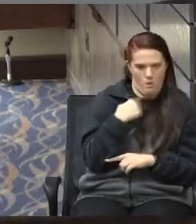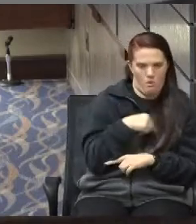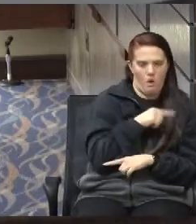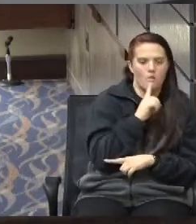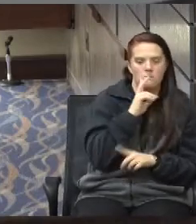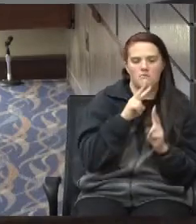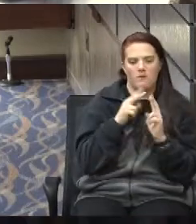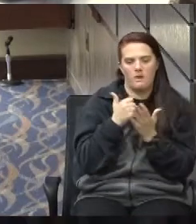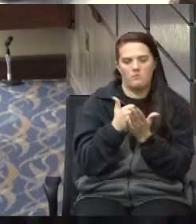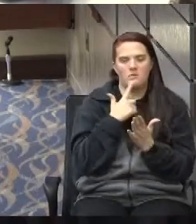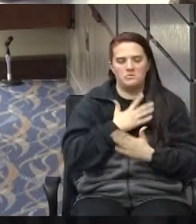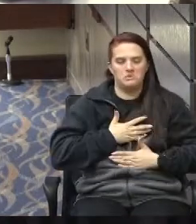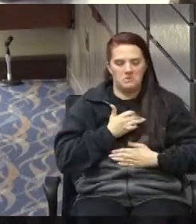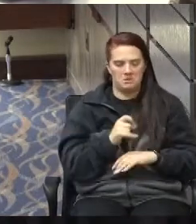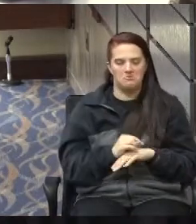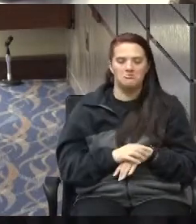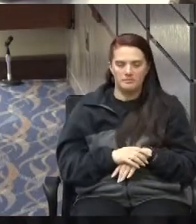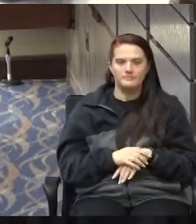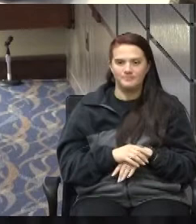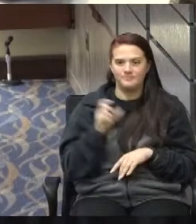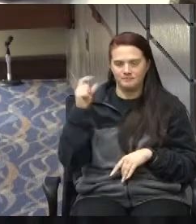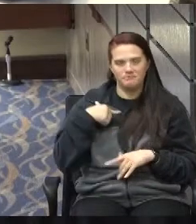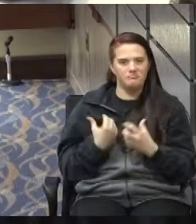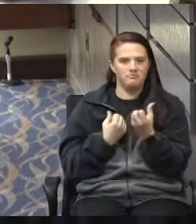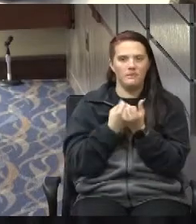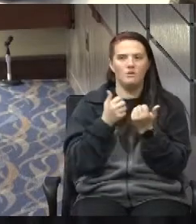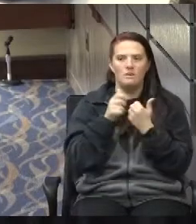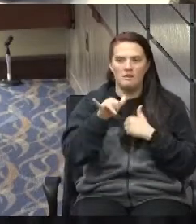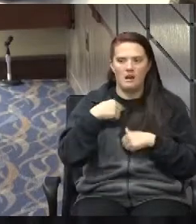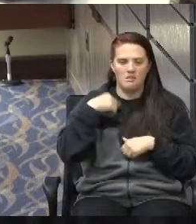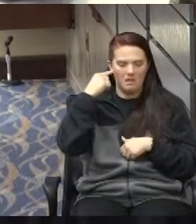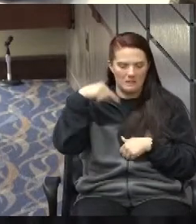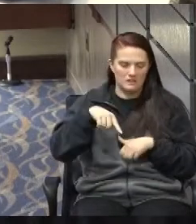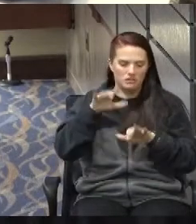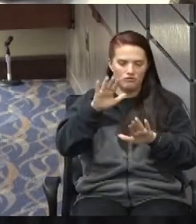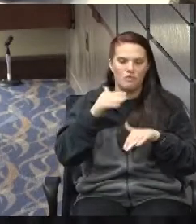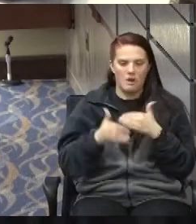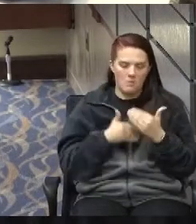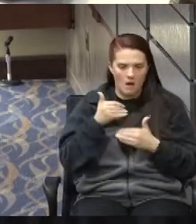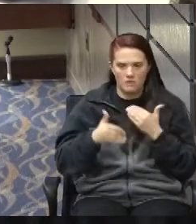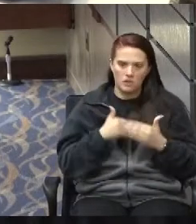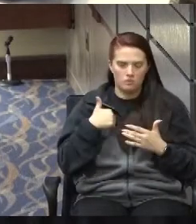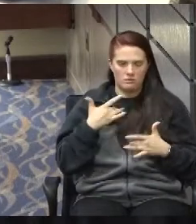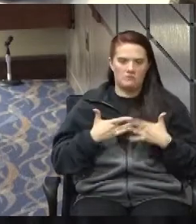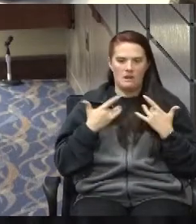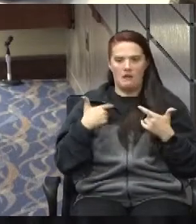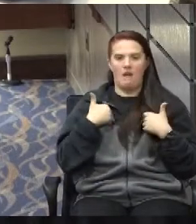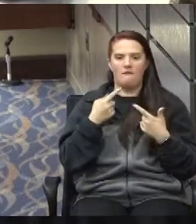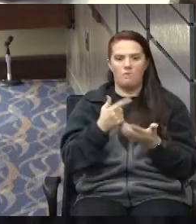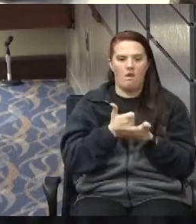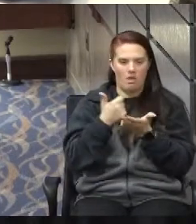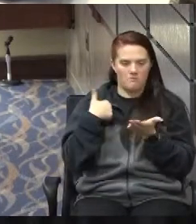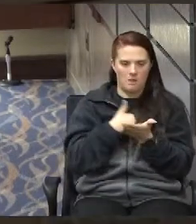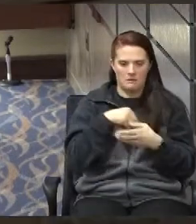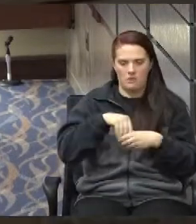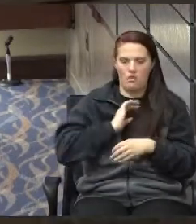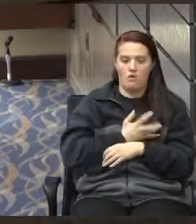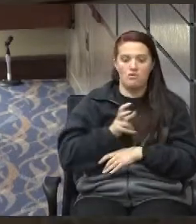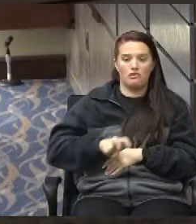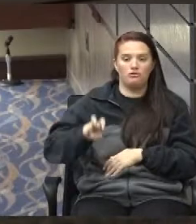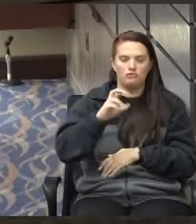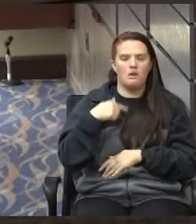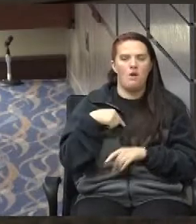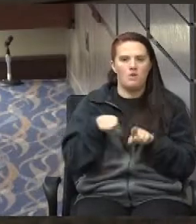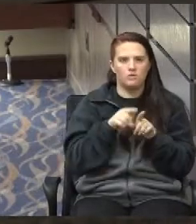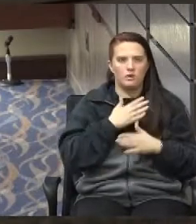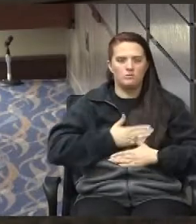it. Absolutely, thank you. Yeah, I'll second all of that. I think this is a great process. We're excited to have you help us along our journey here. And I also